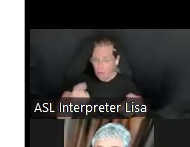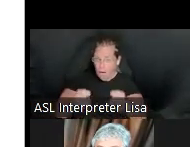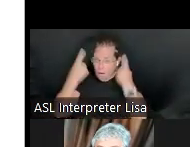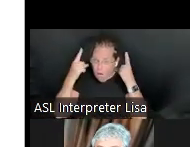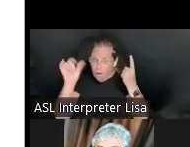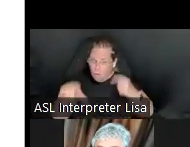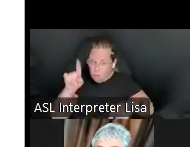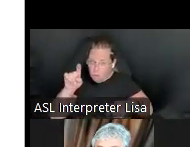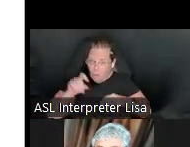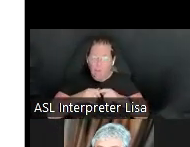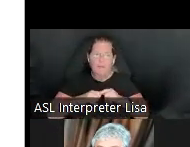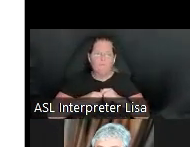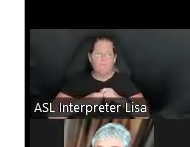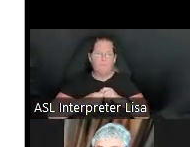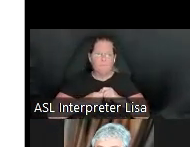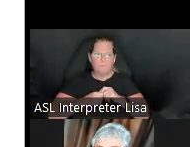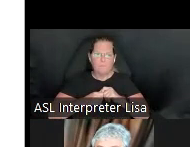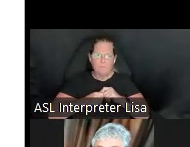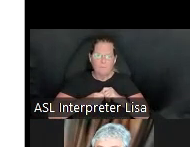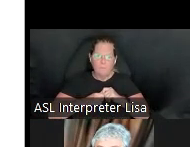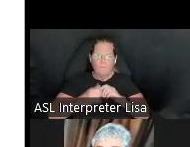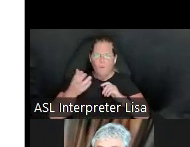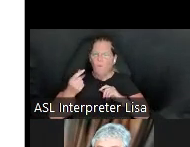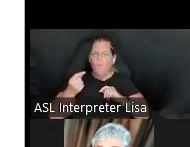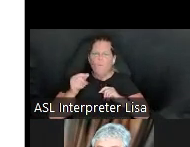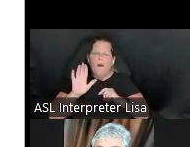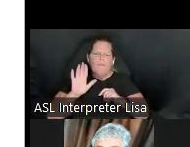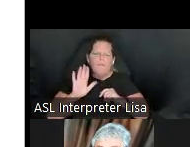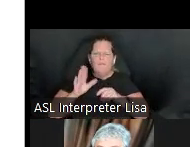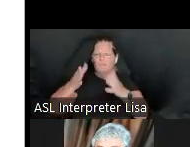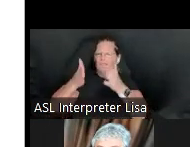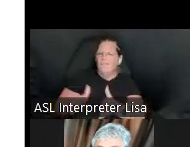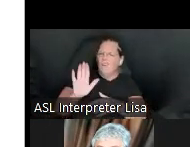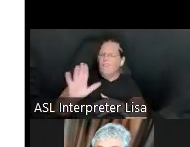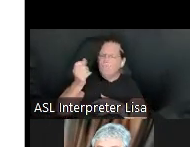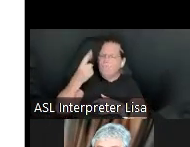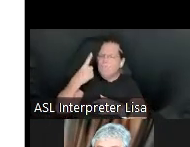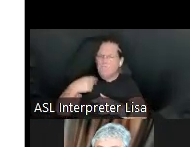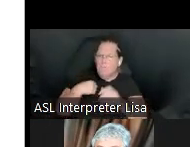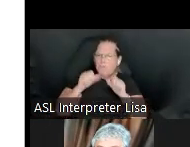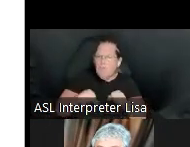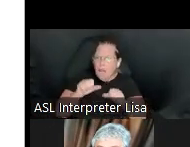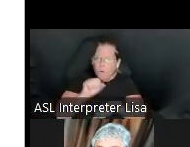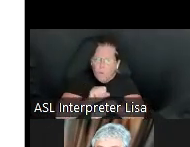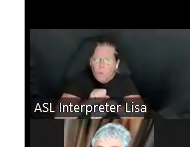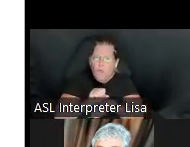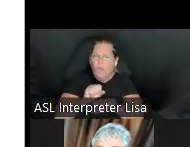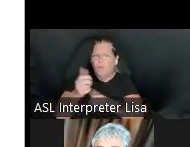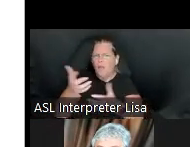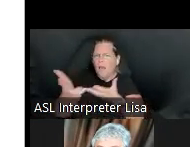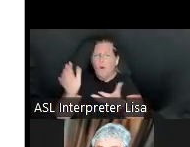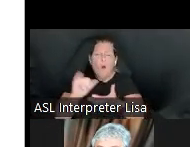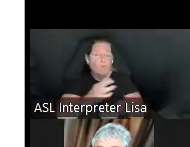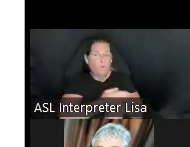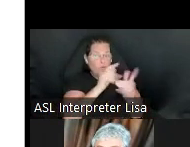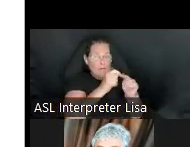injury? What are the client's perceptions about their ability to work? And integrate input from the rehab team